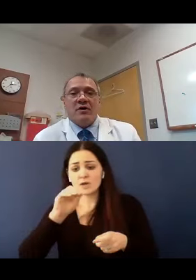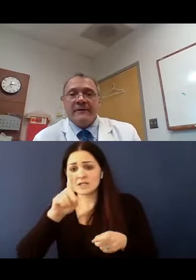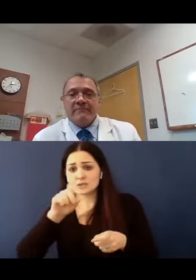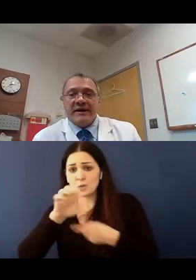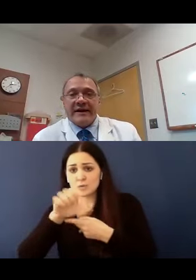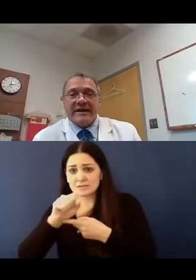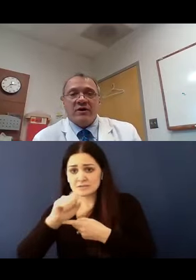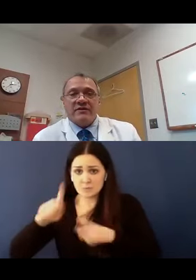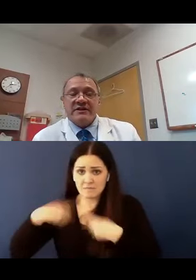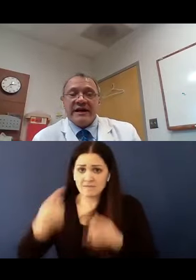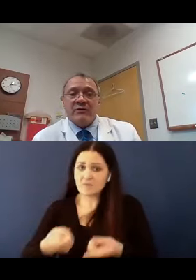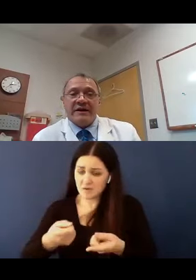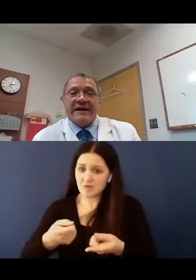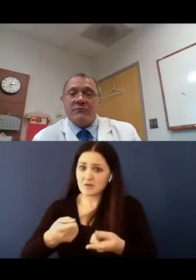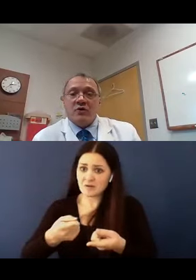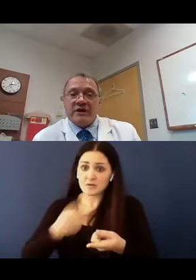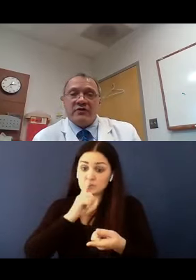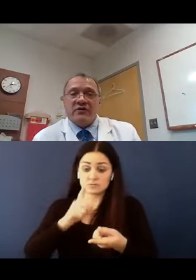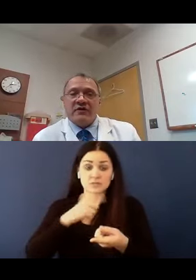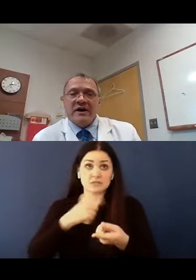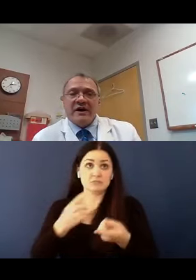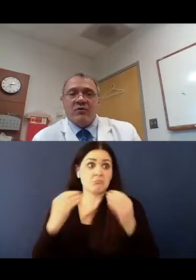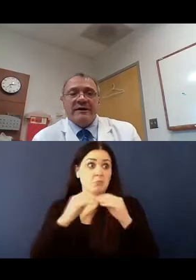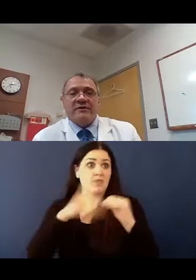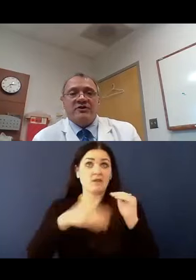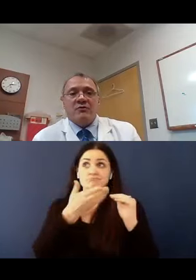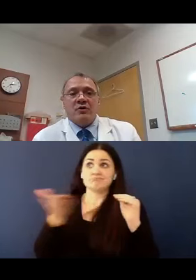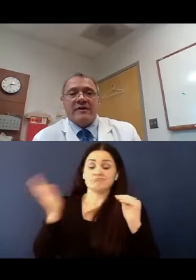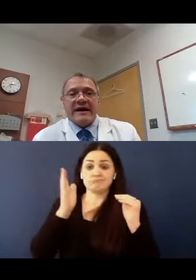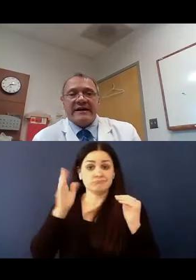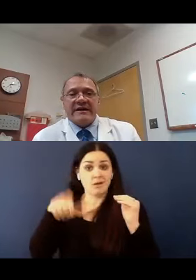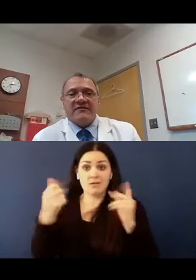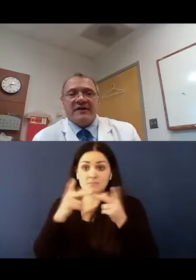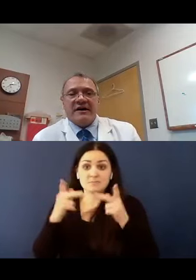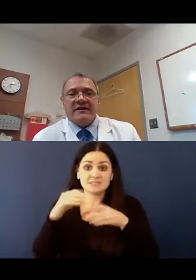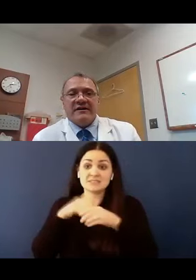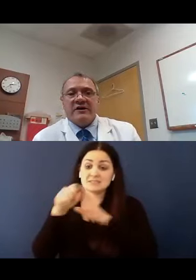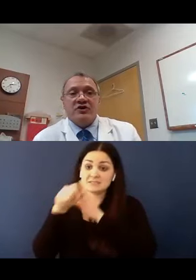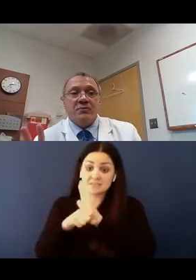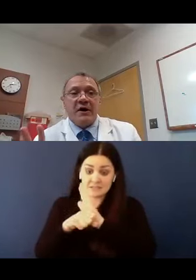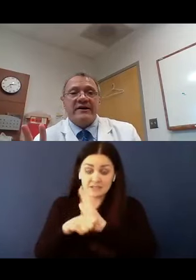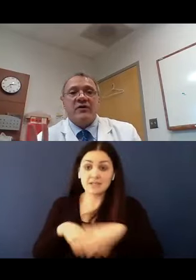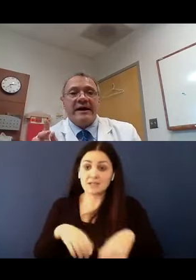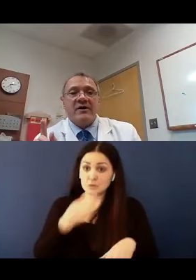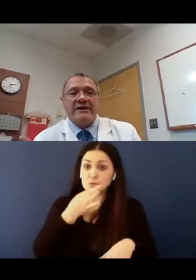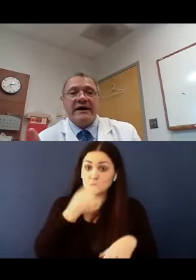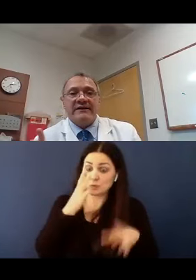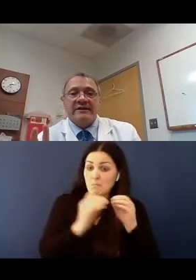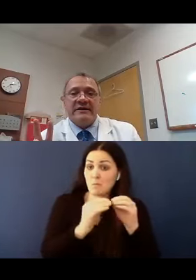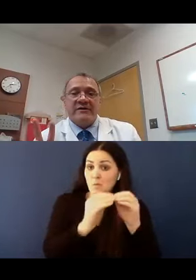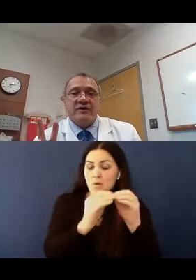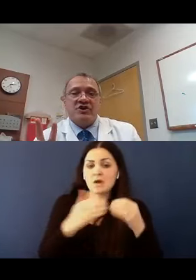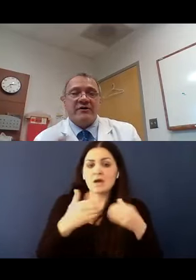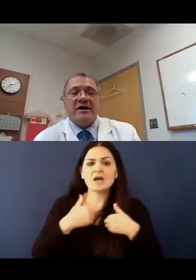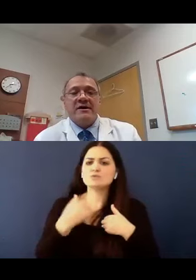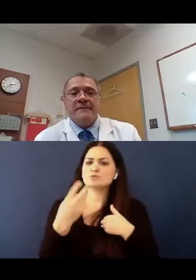probably more than anywhere in the state. And we're getting more doses, and we'll be able to do more with that. If there are two products right now, Eli